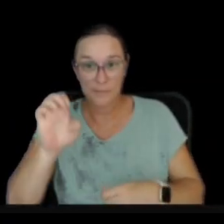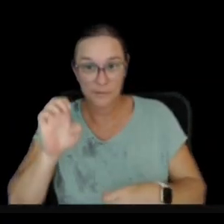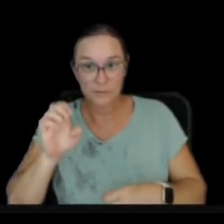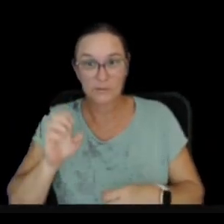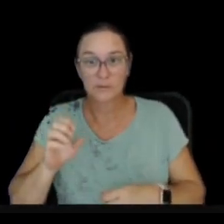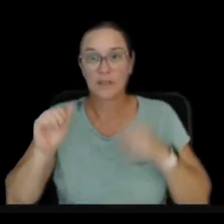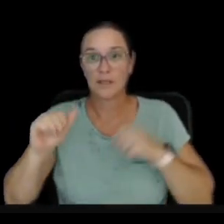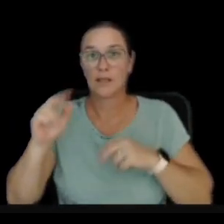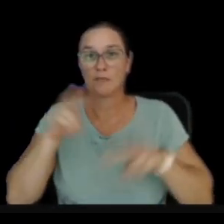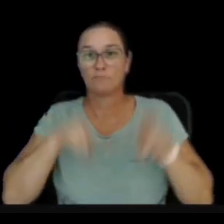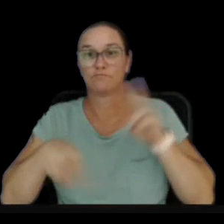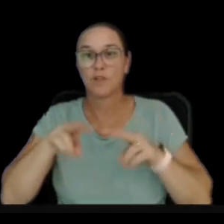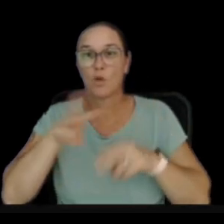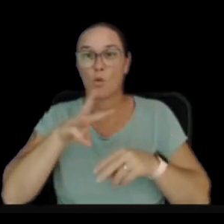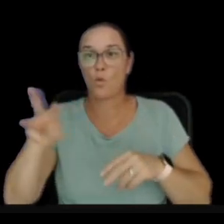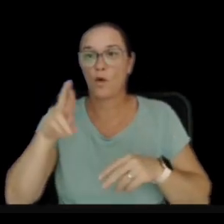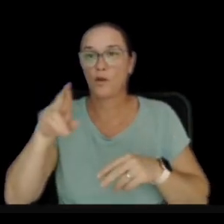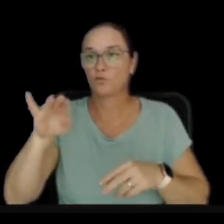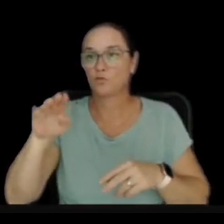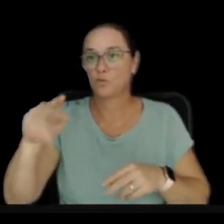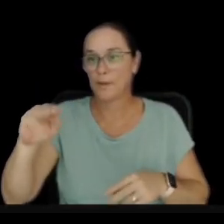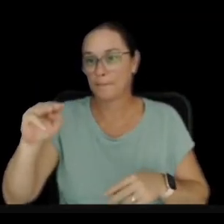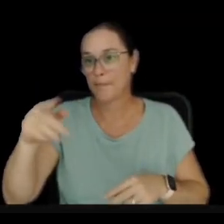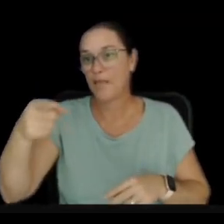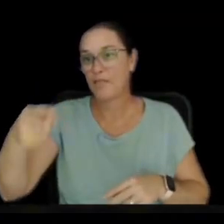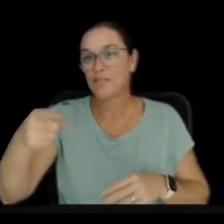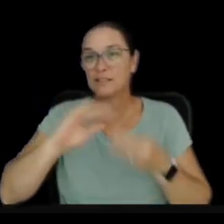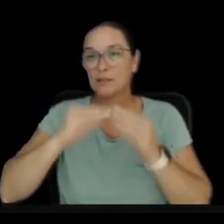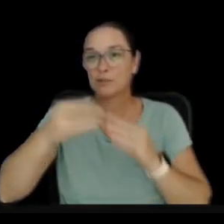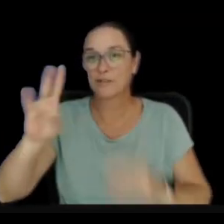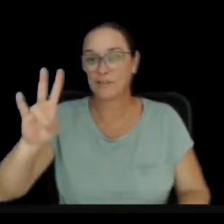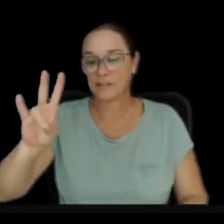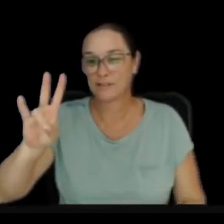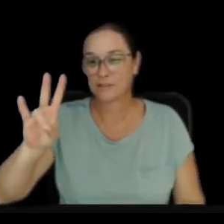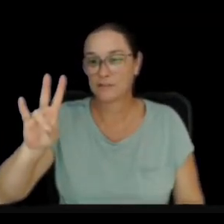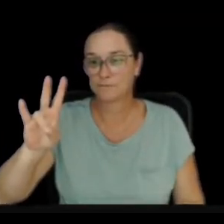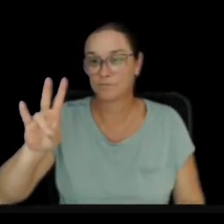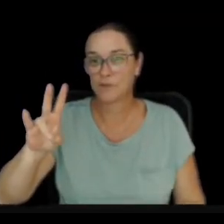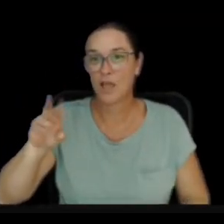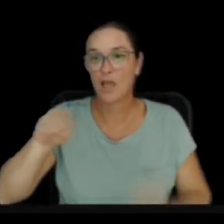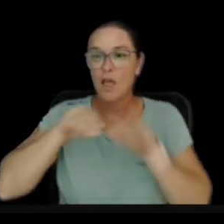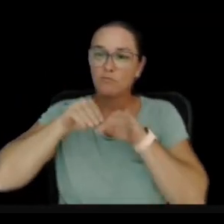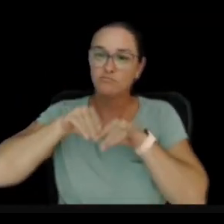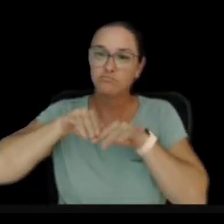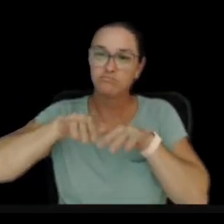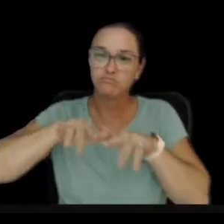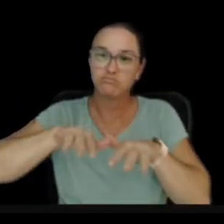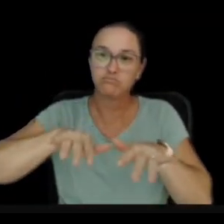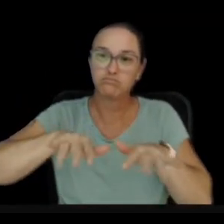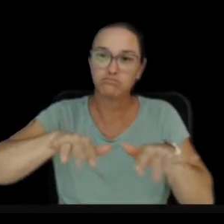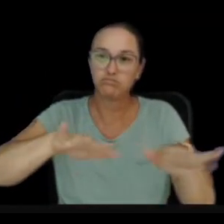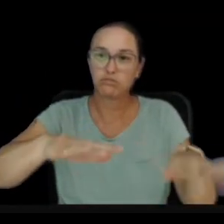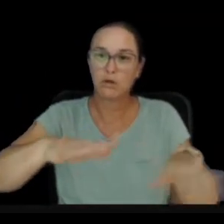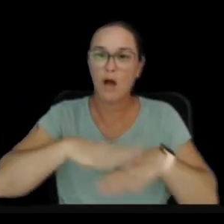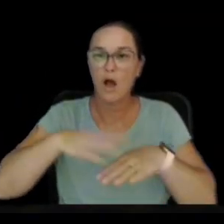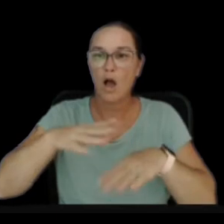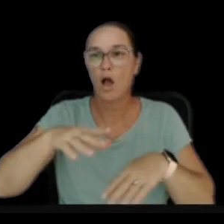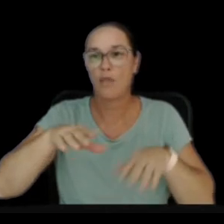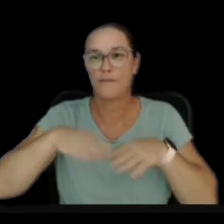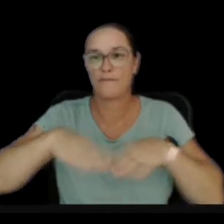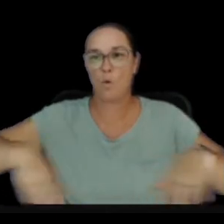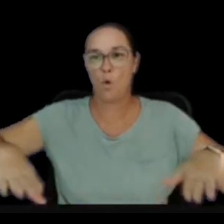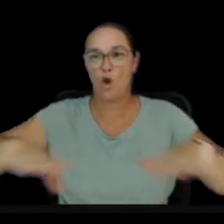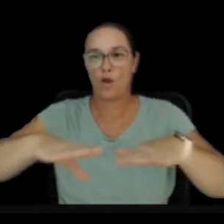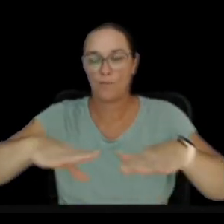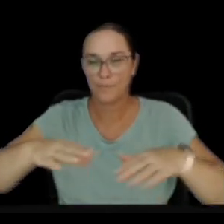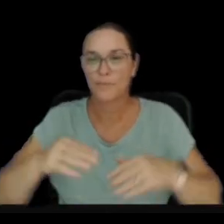rim, episode 7 once again, and you see the vents starting to put out lava flows across the crater floor. Each of these last 3 episodes